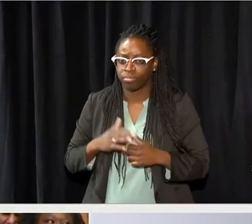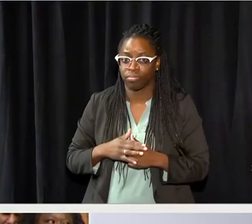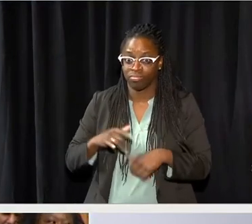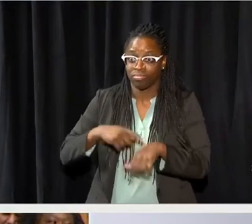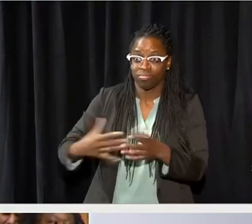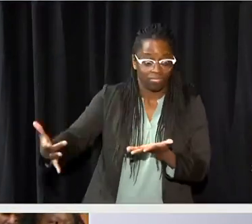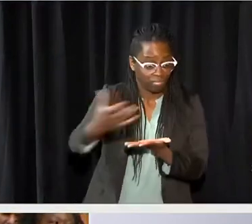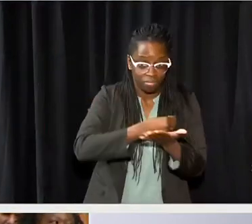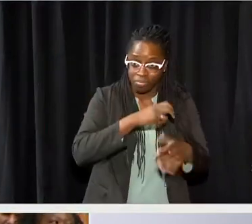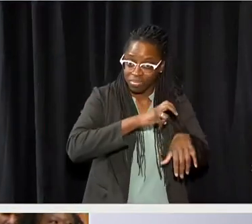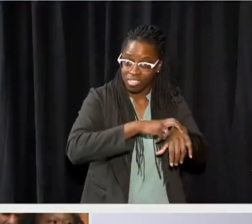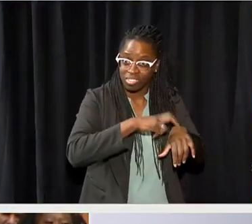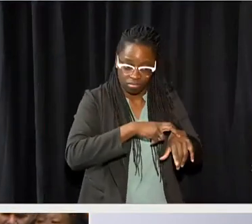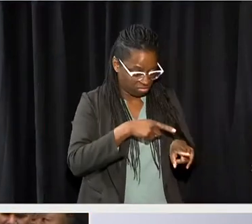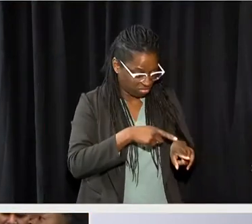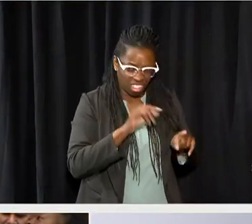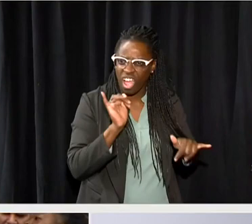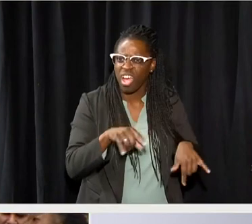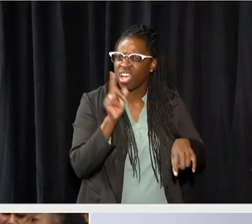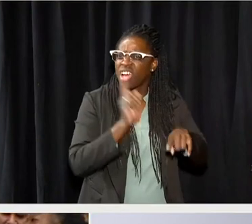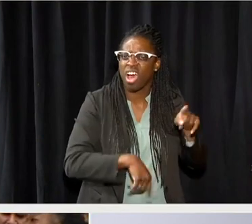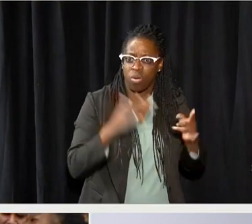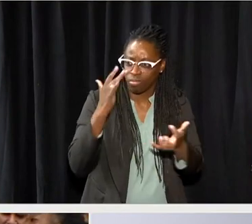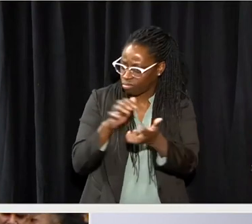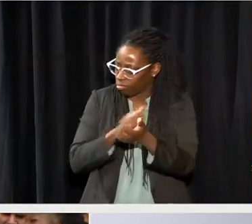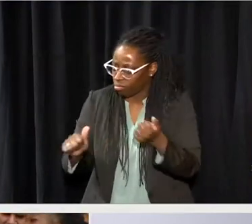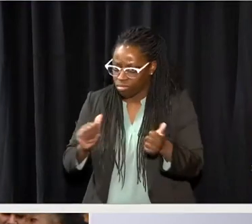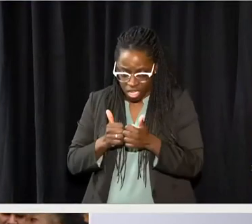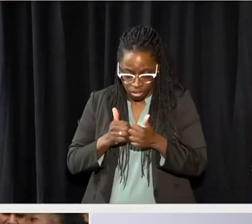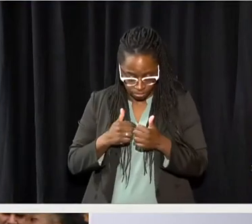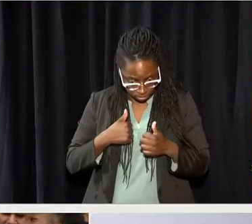harvest. But they kept working hard as they